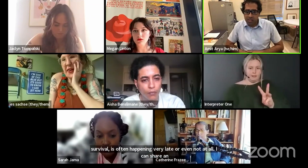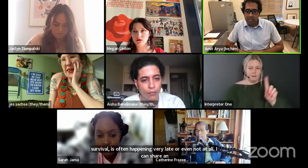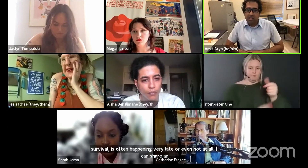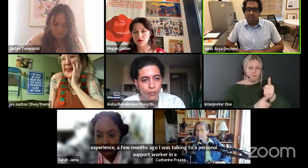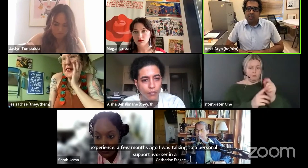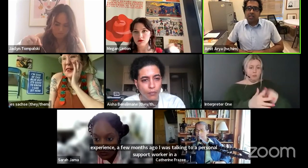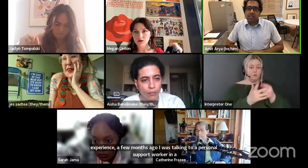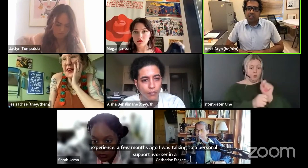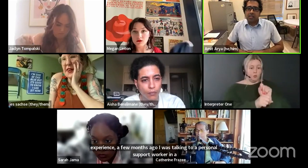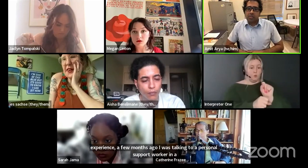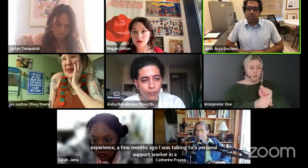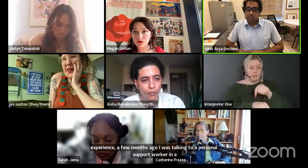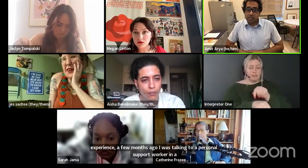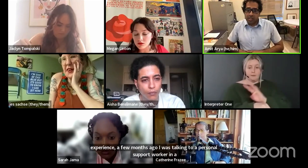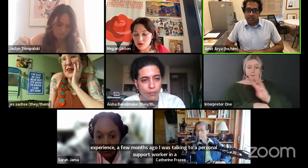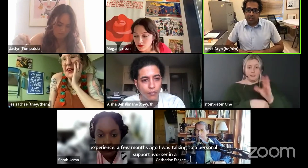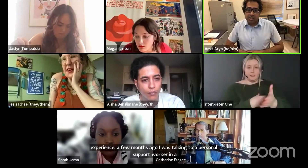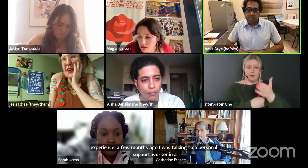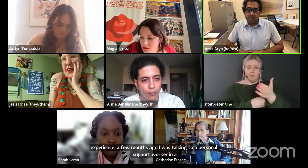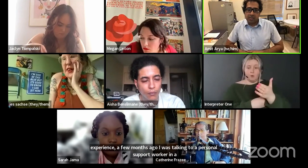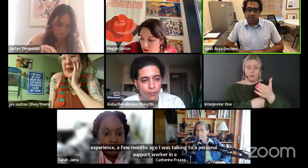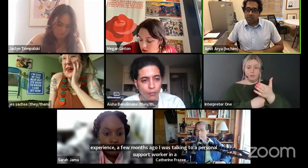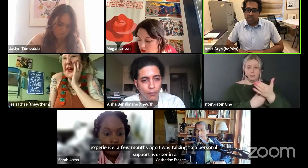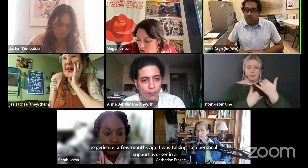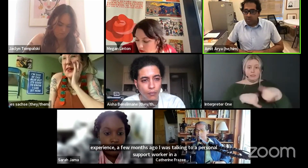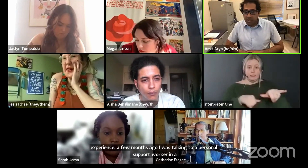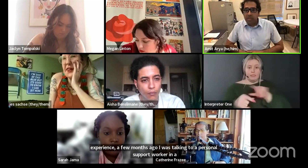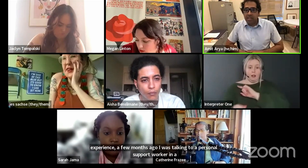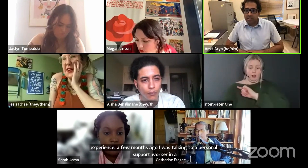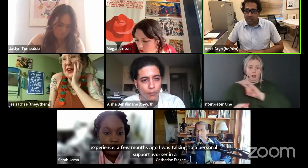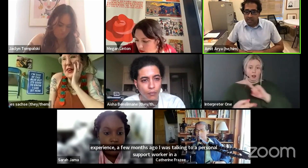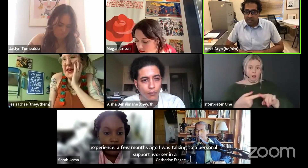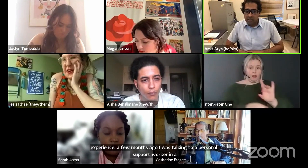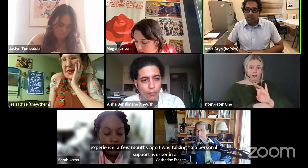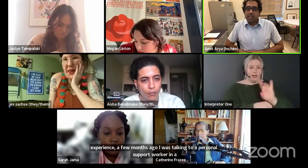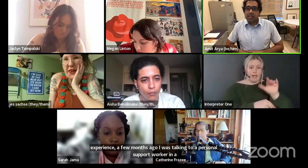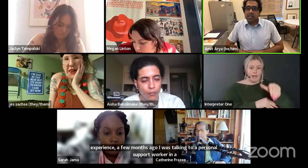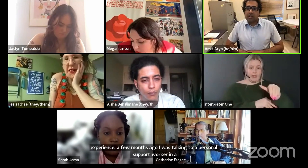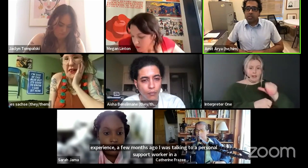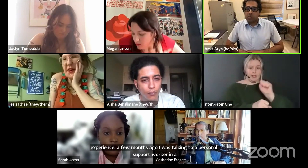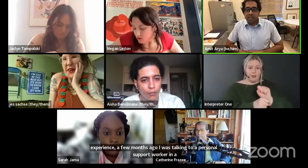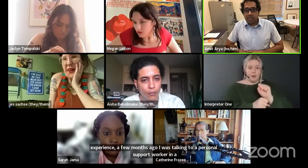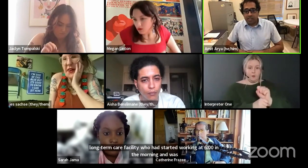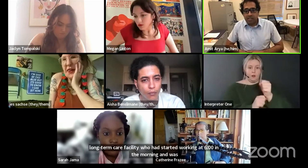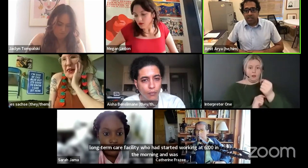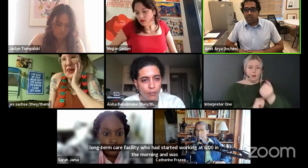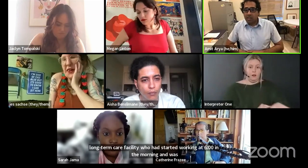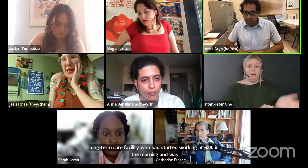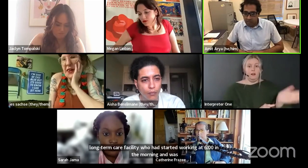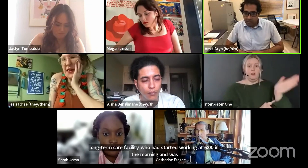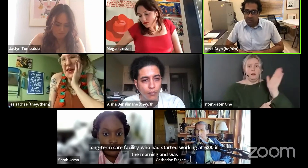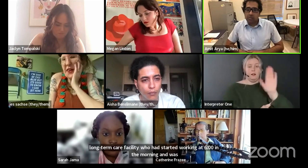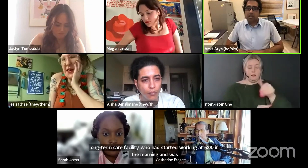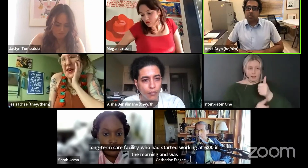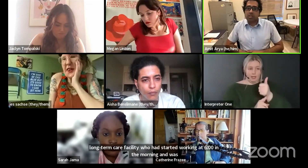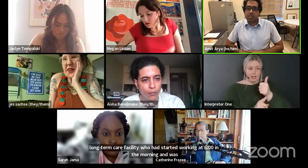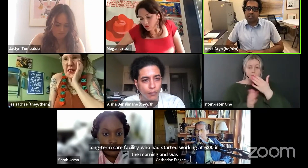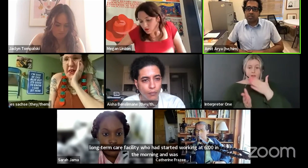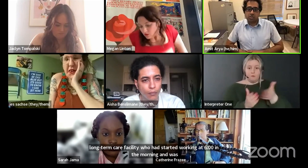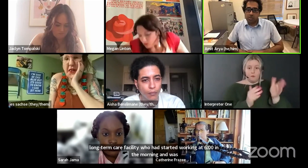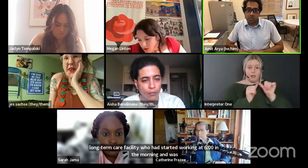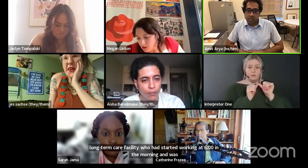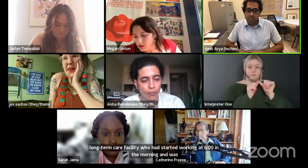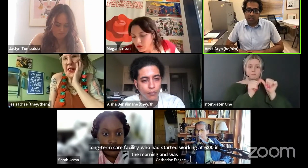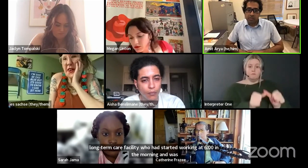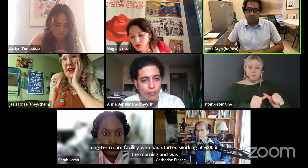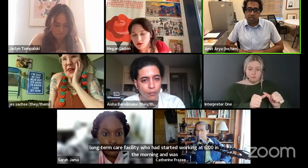in the morning and was still there at around 8 p.m. at night, and was planning to stay longer